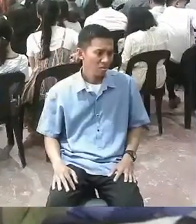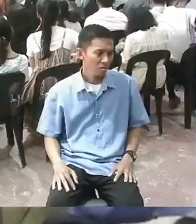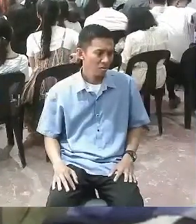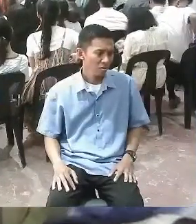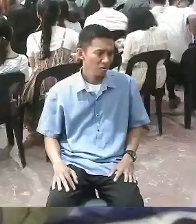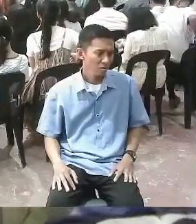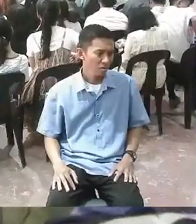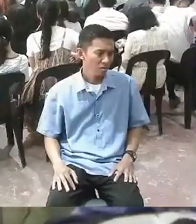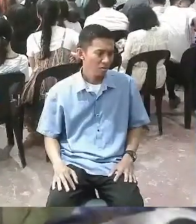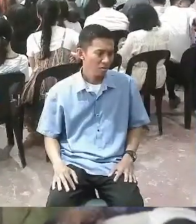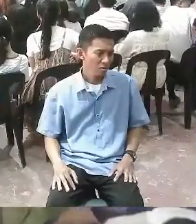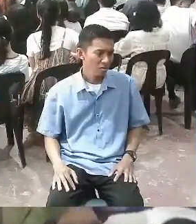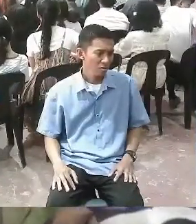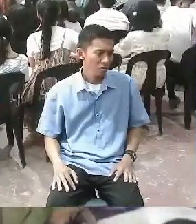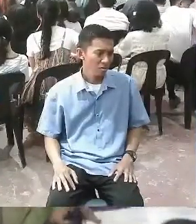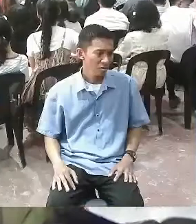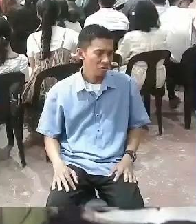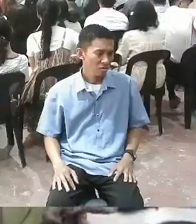You see what I'm saying?